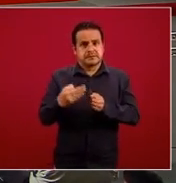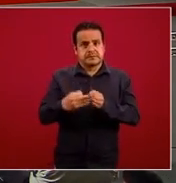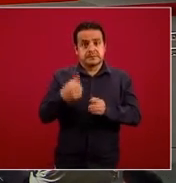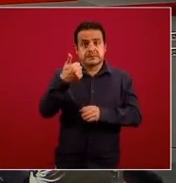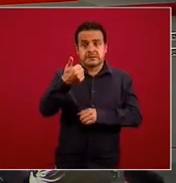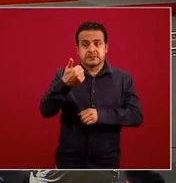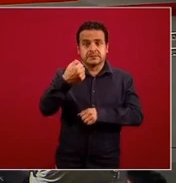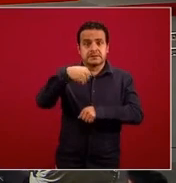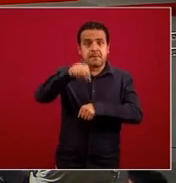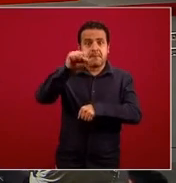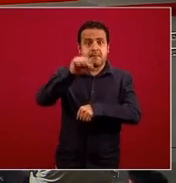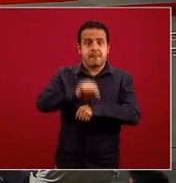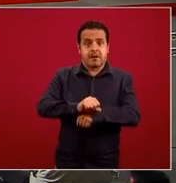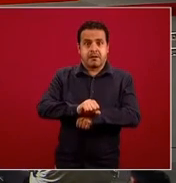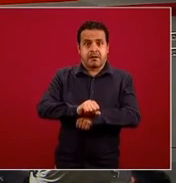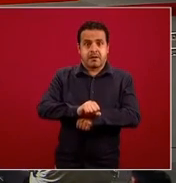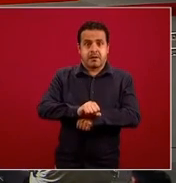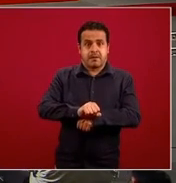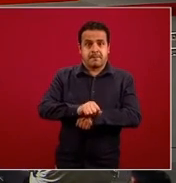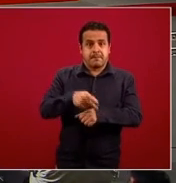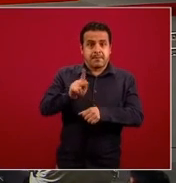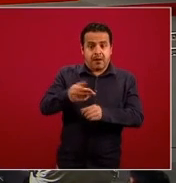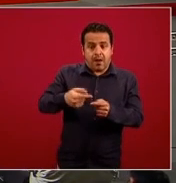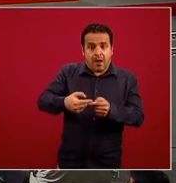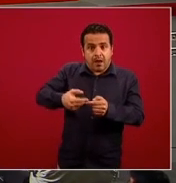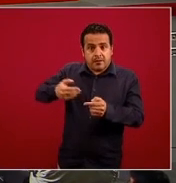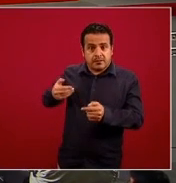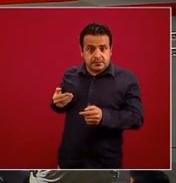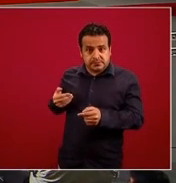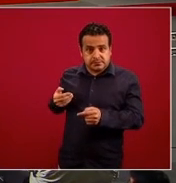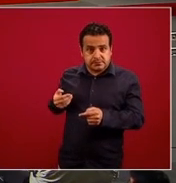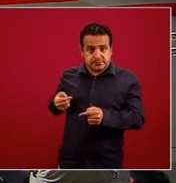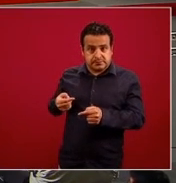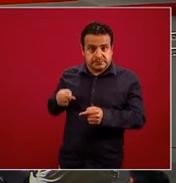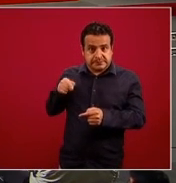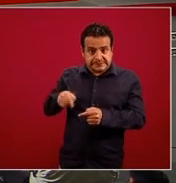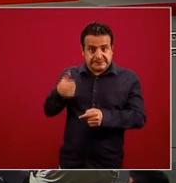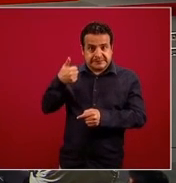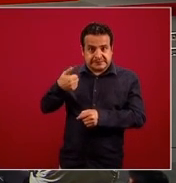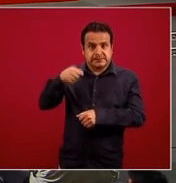way to May the 30th. So this means we still have